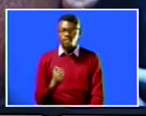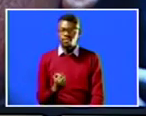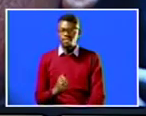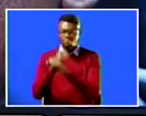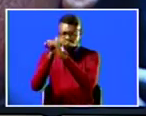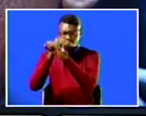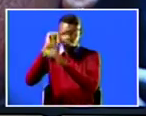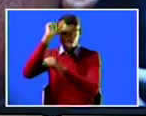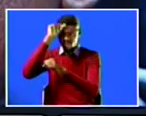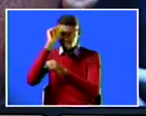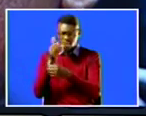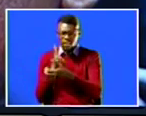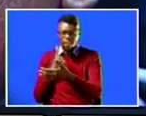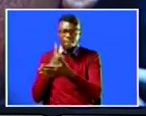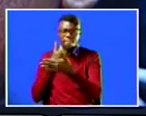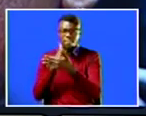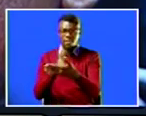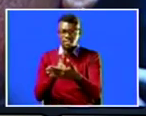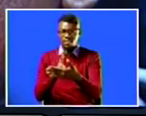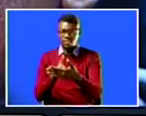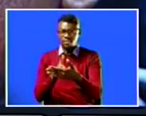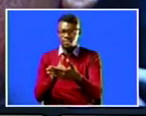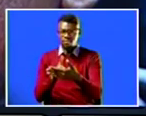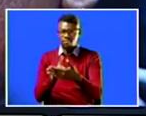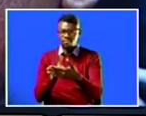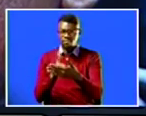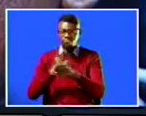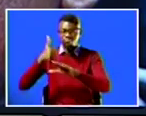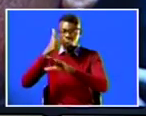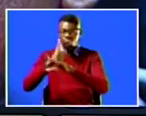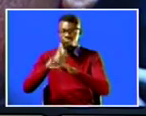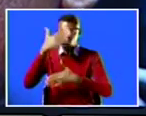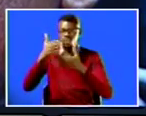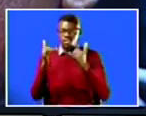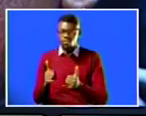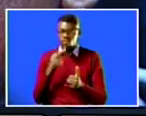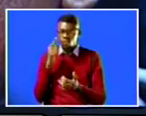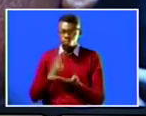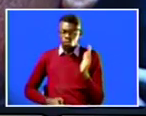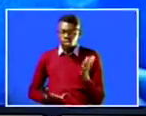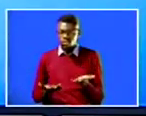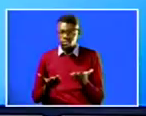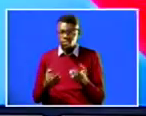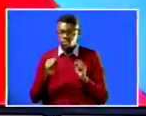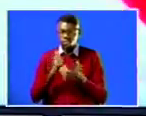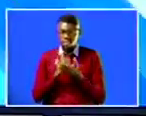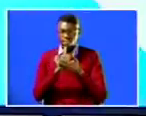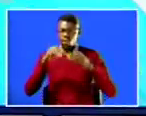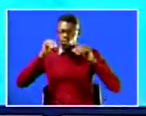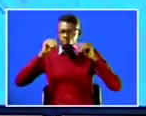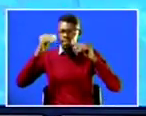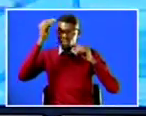government's move to ban establishment of new universities. Professor Magoha says the new approach will ensure quality